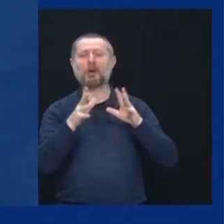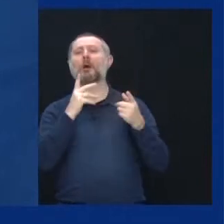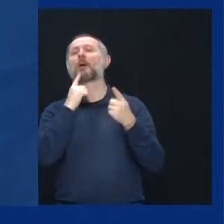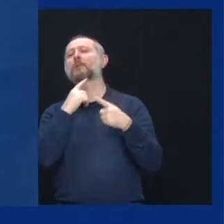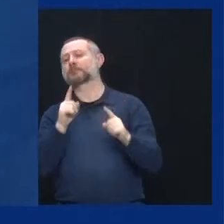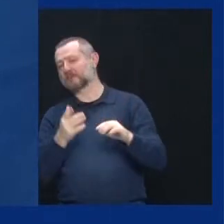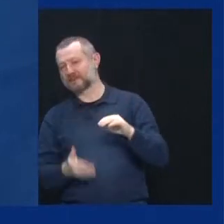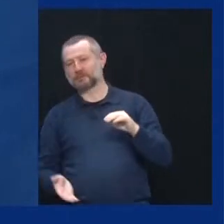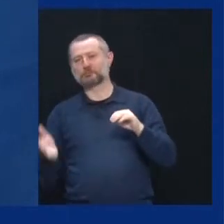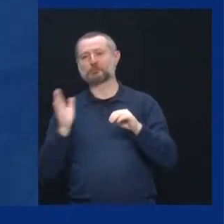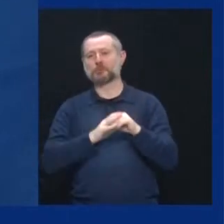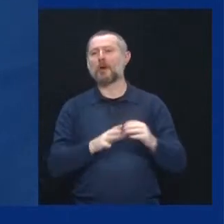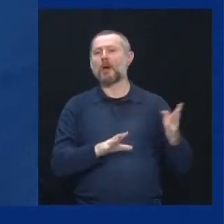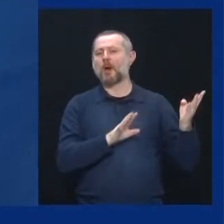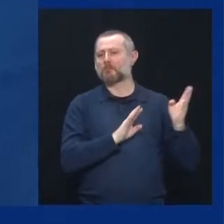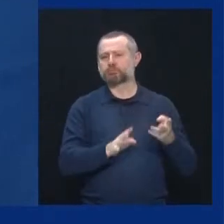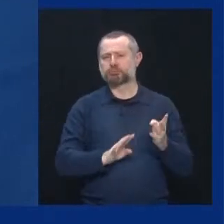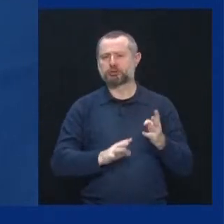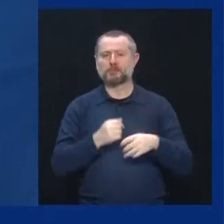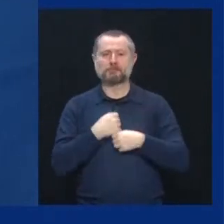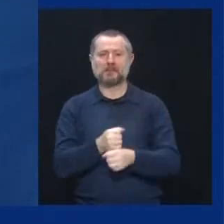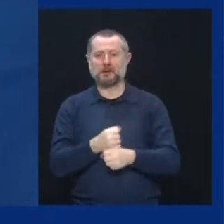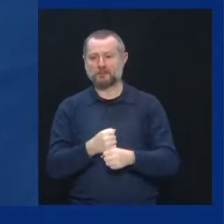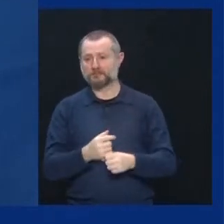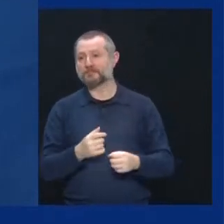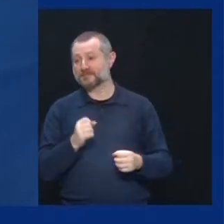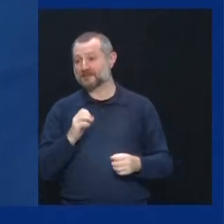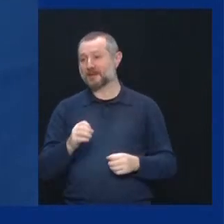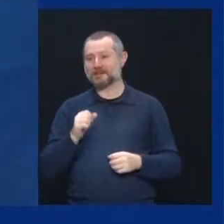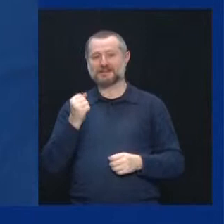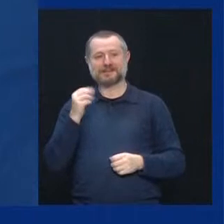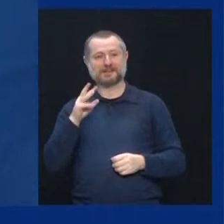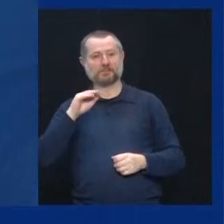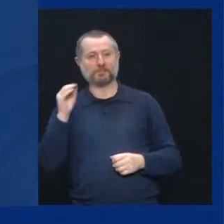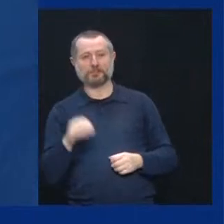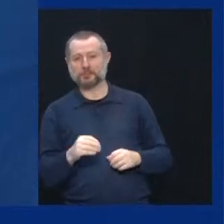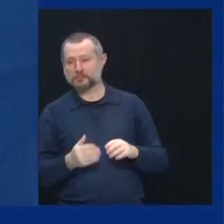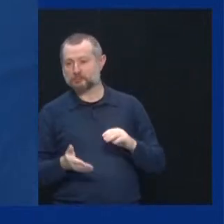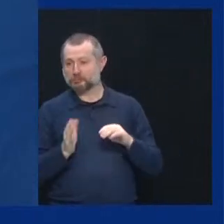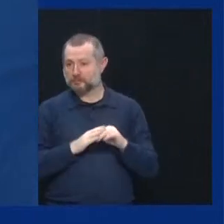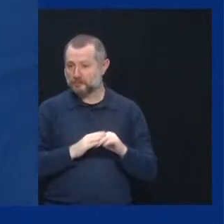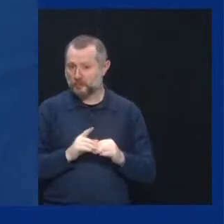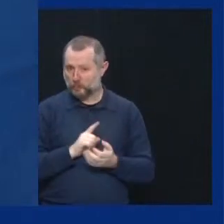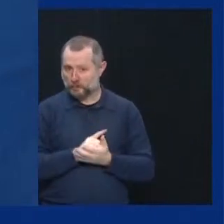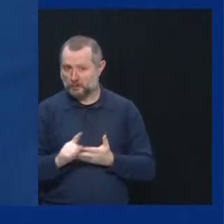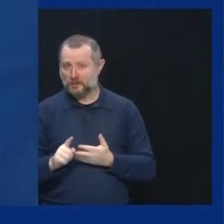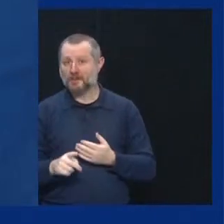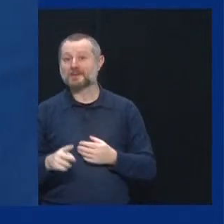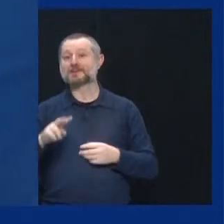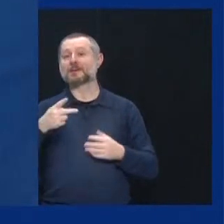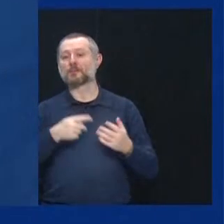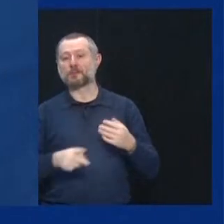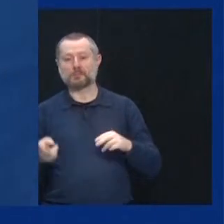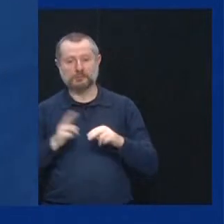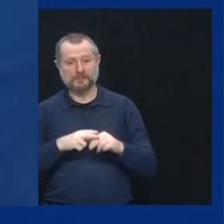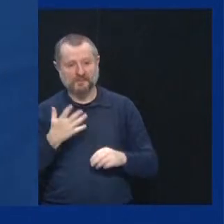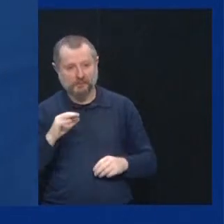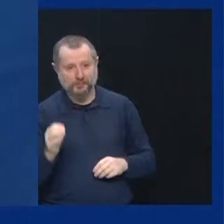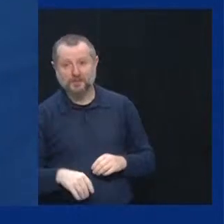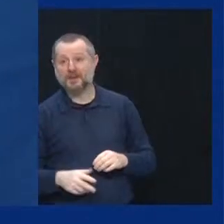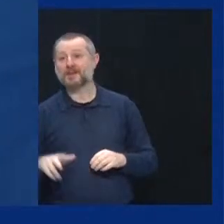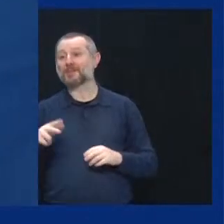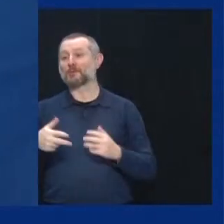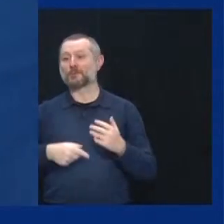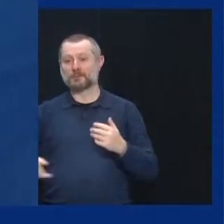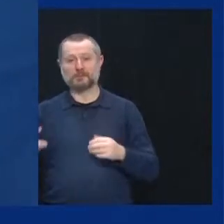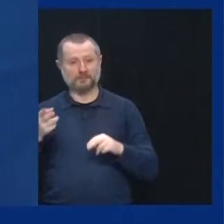they start increasing the allocation right away. 16% 1 week, an additional 5 the next week, an additional 5 the next